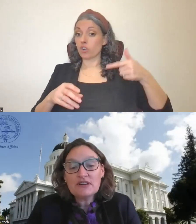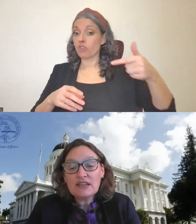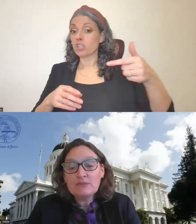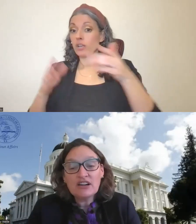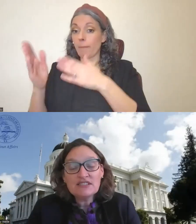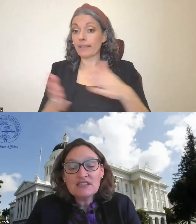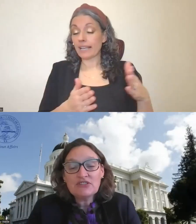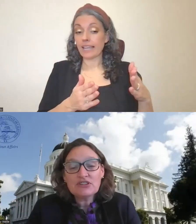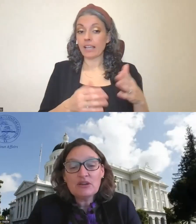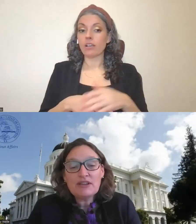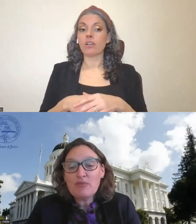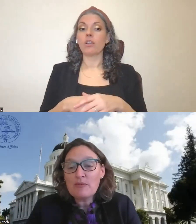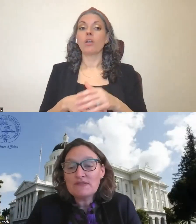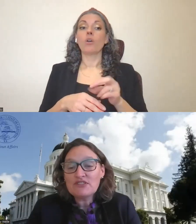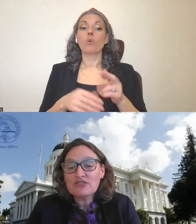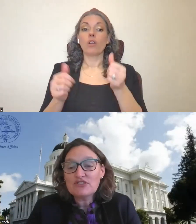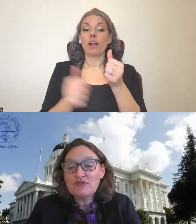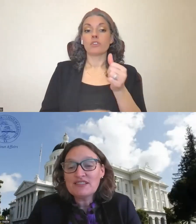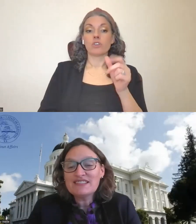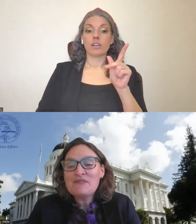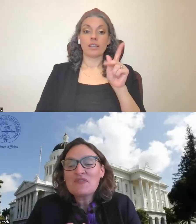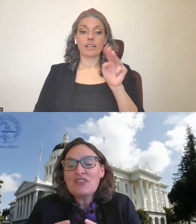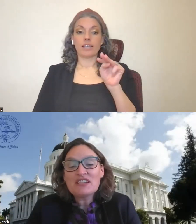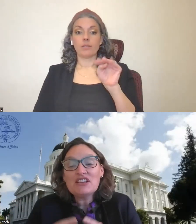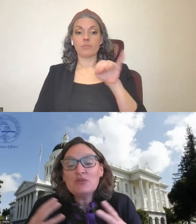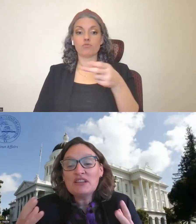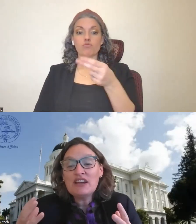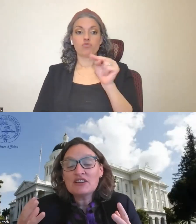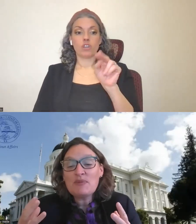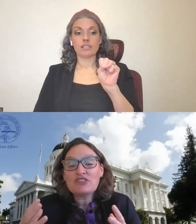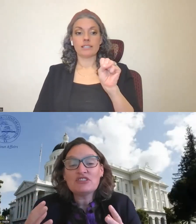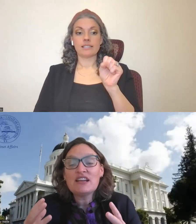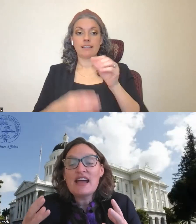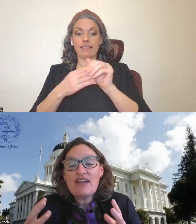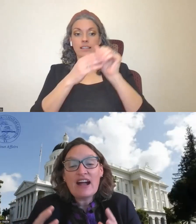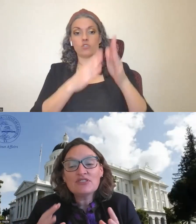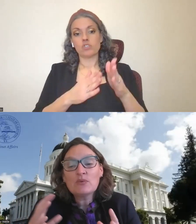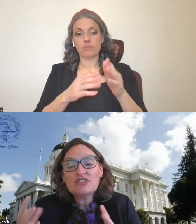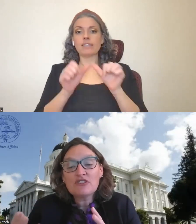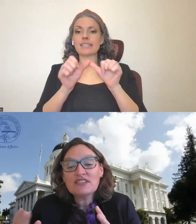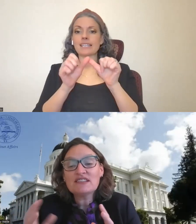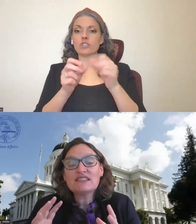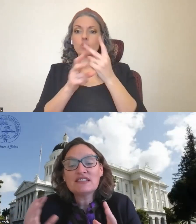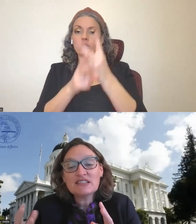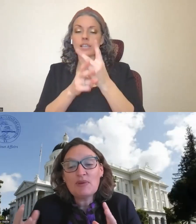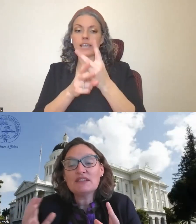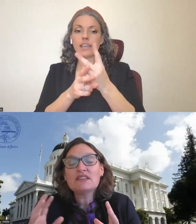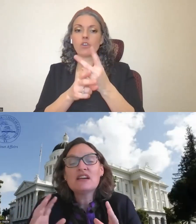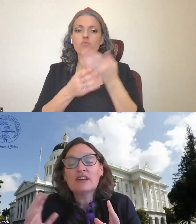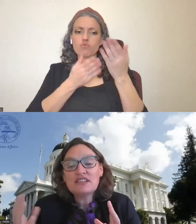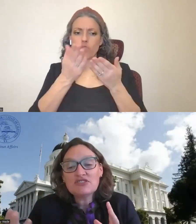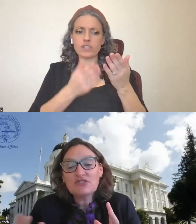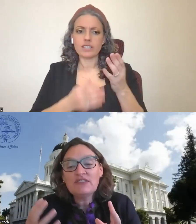under Kim Johnson's leadership at Department of Social Services, the continuing care expansion, have housing with services, 6